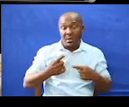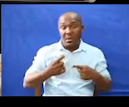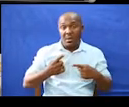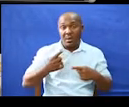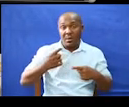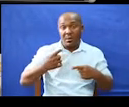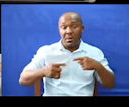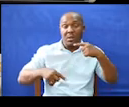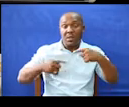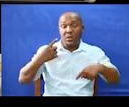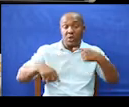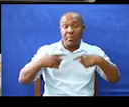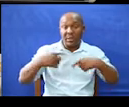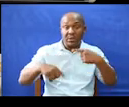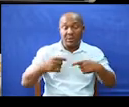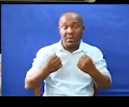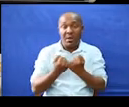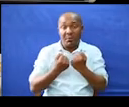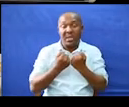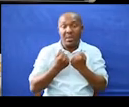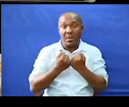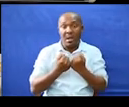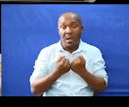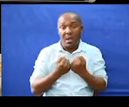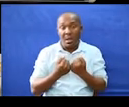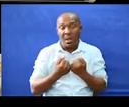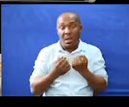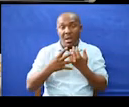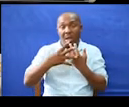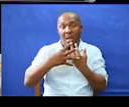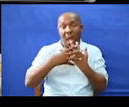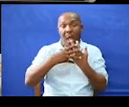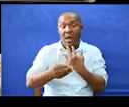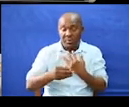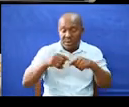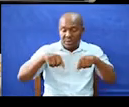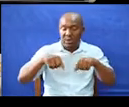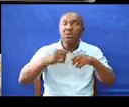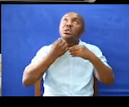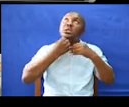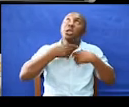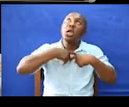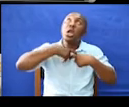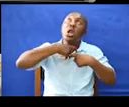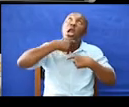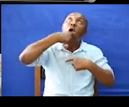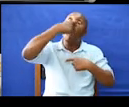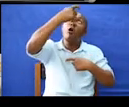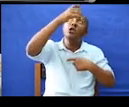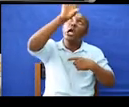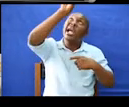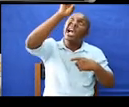adapters. You know what? The best adapters here were the long-necked giraffe, because the